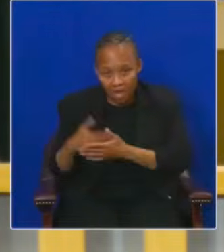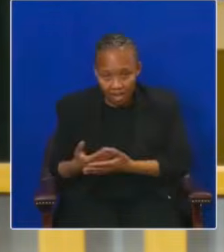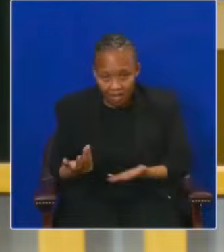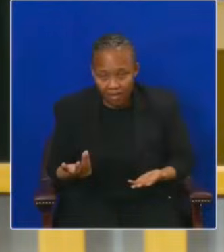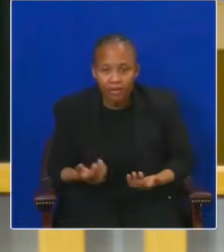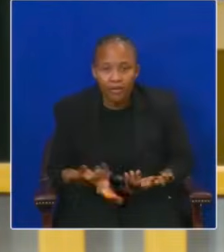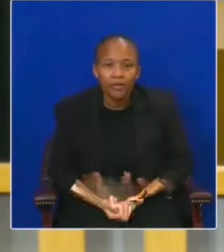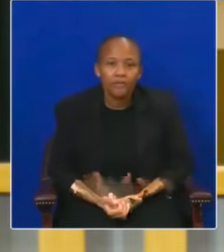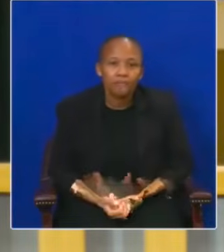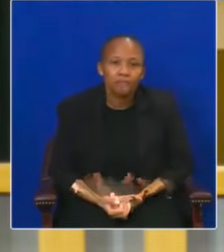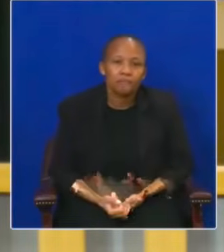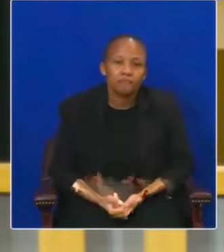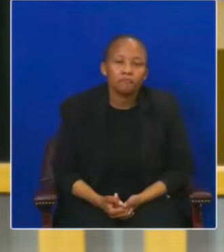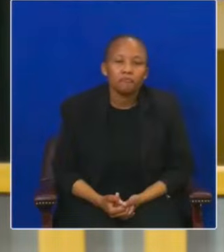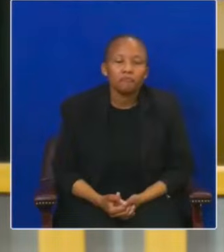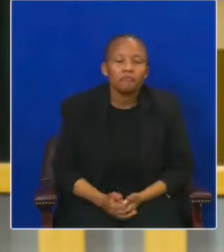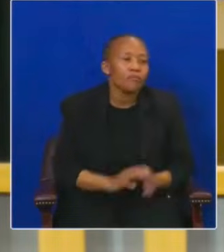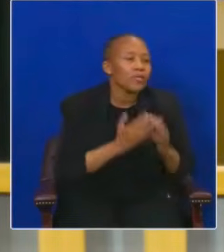Commissioners.